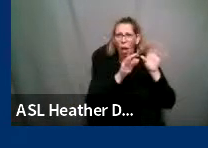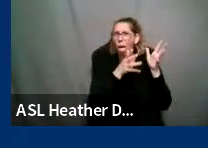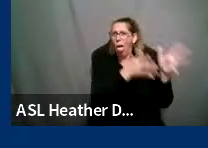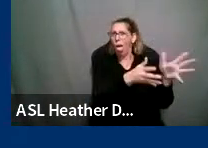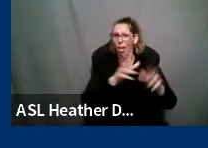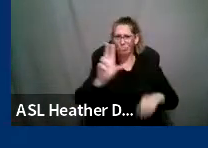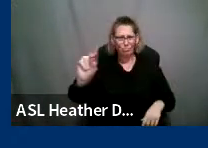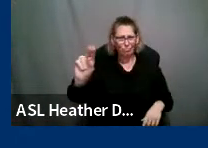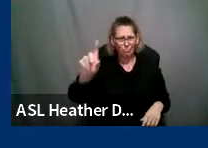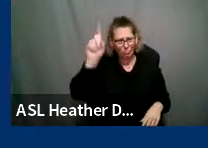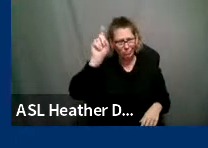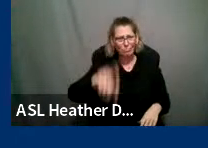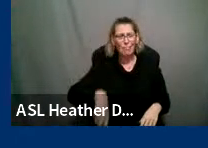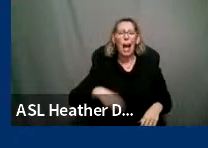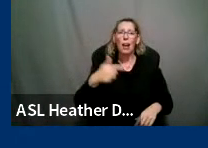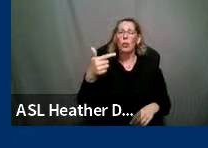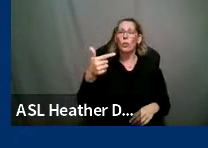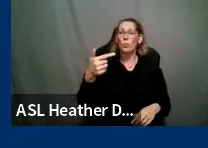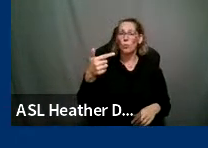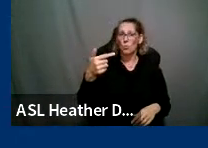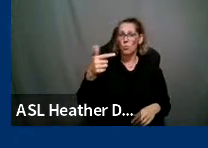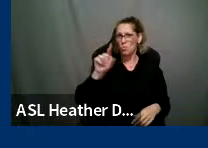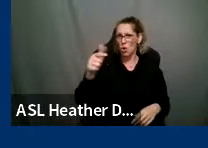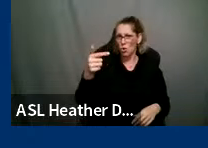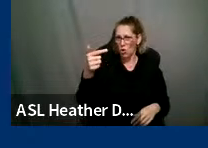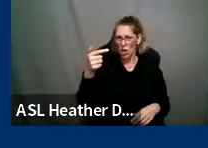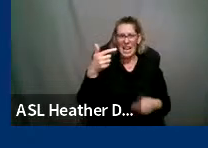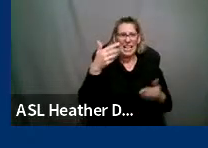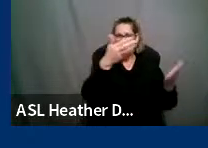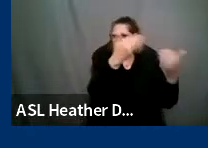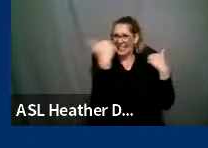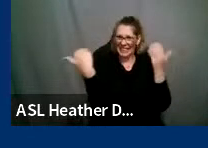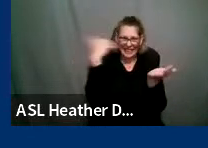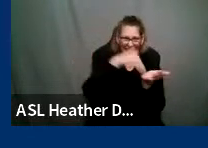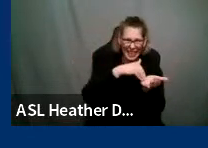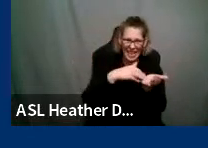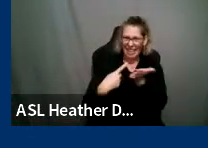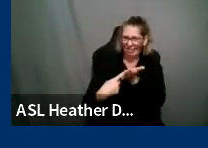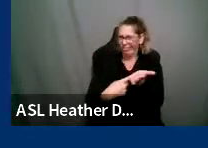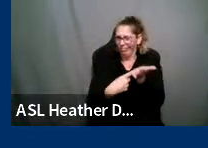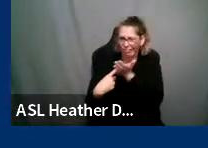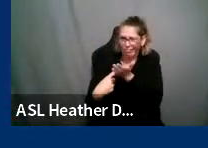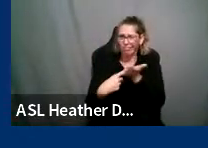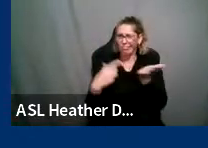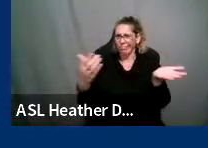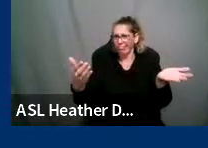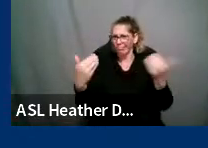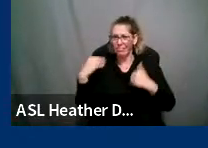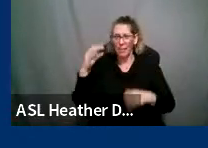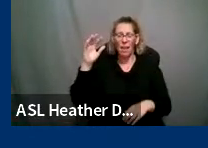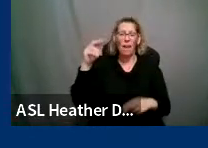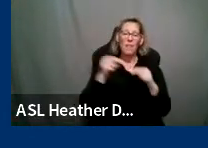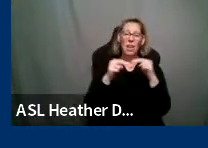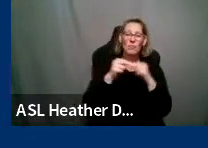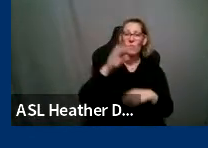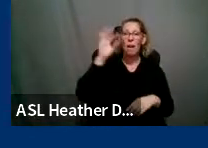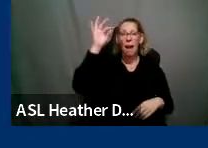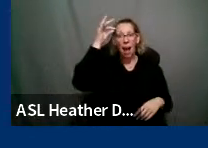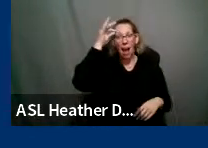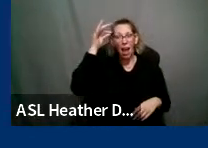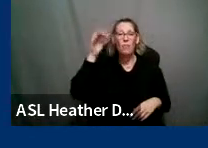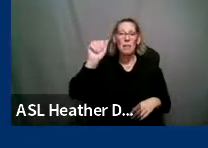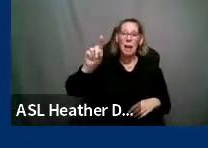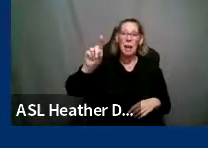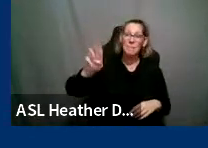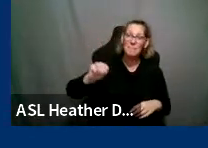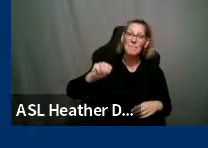in 2021, they pulled it off the shelf. We re-engaged Federal Highway Administration and Federal Transit Administration as